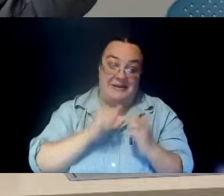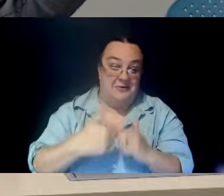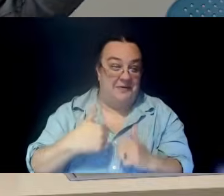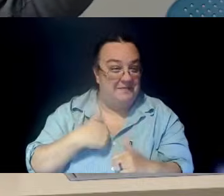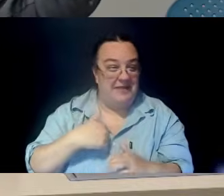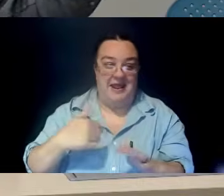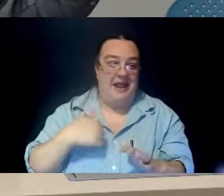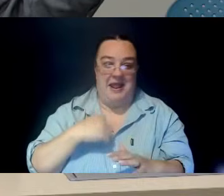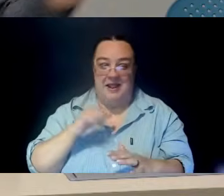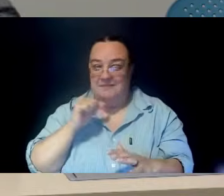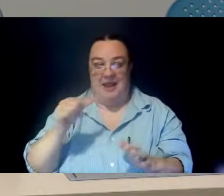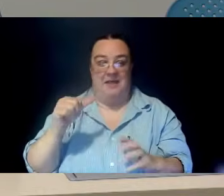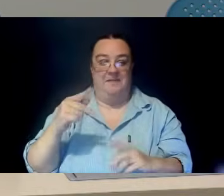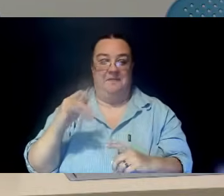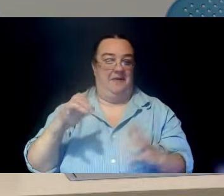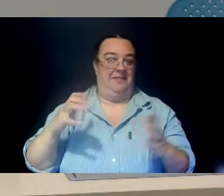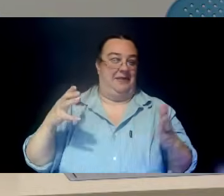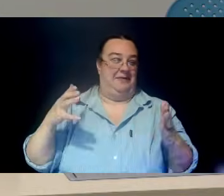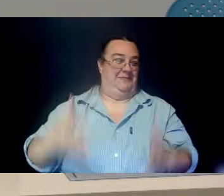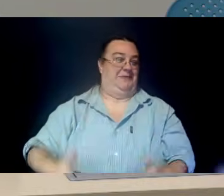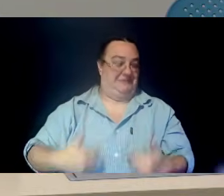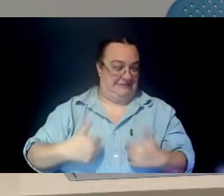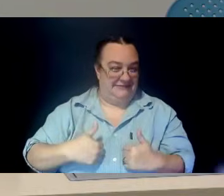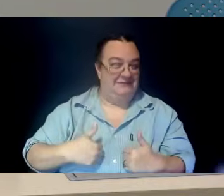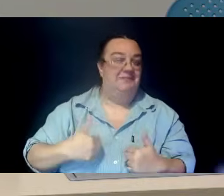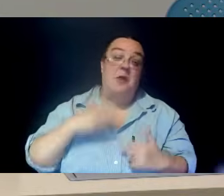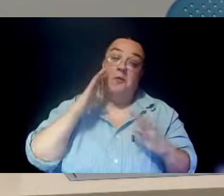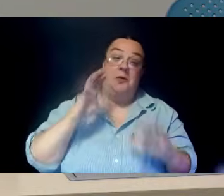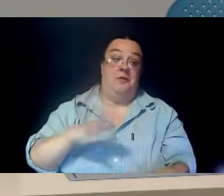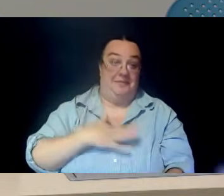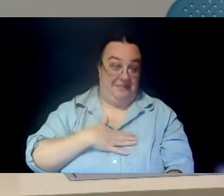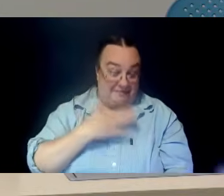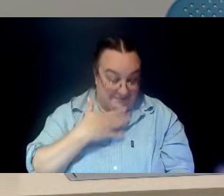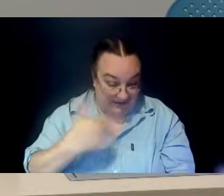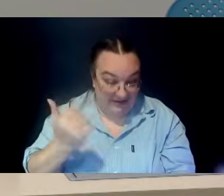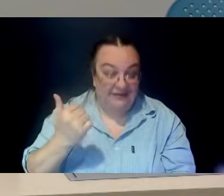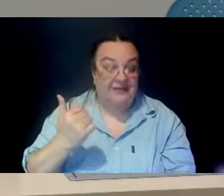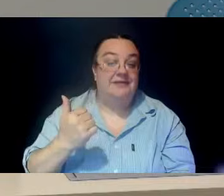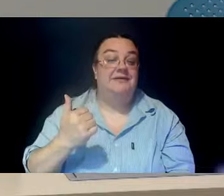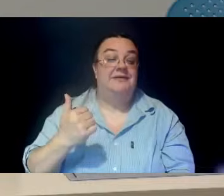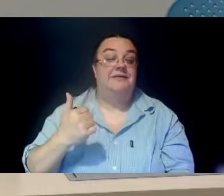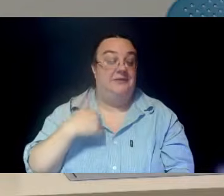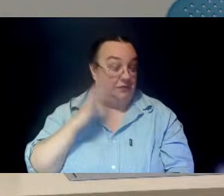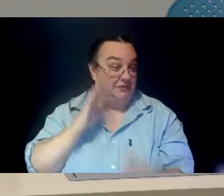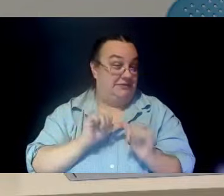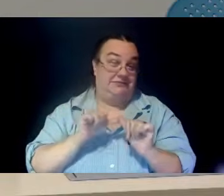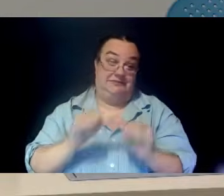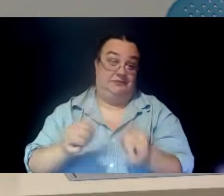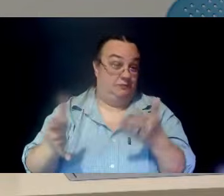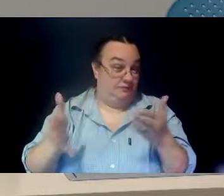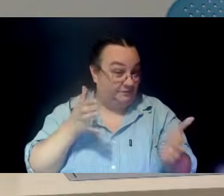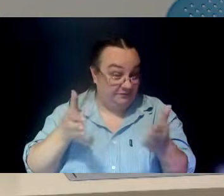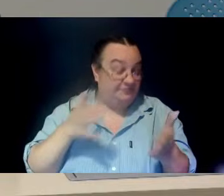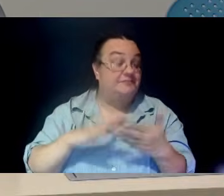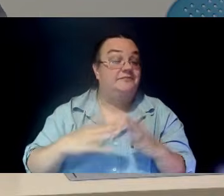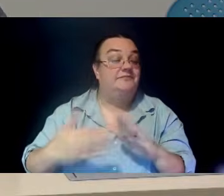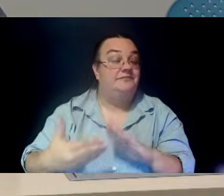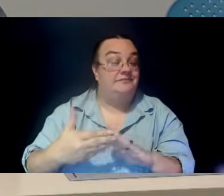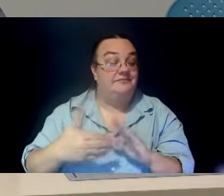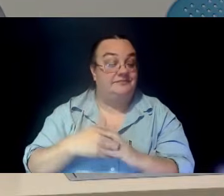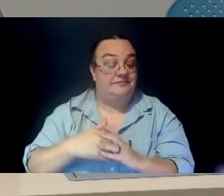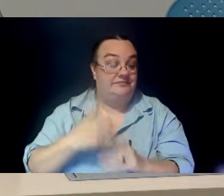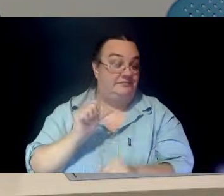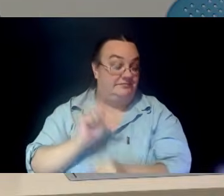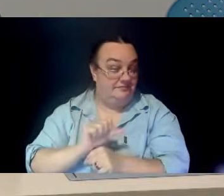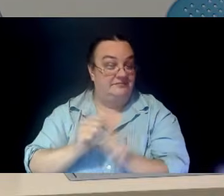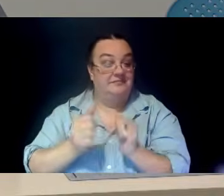not a public person. I will do my best, and I will continue serving the town, working